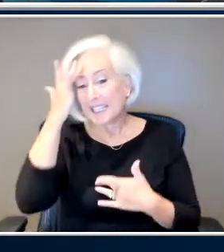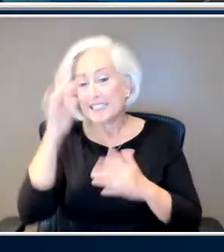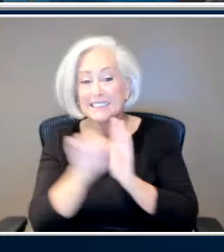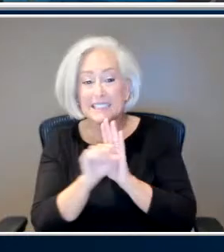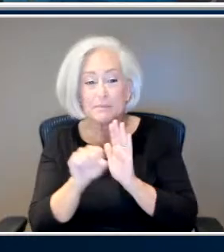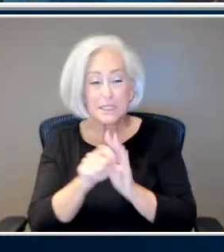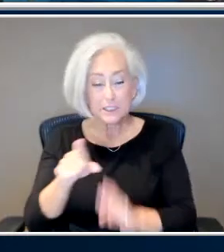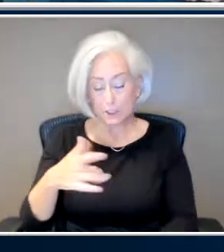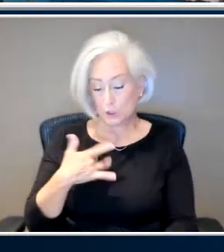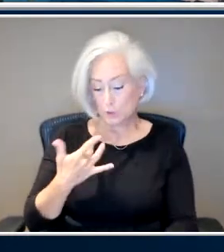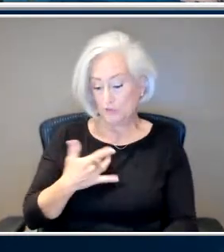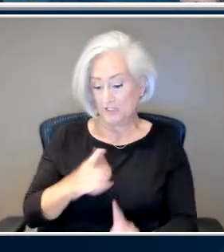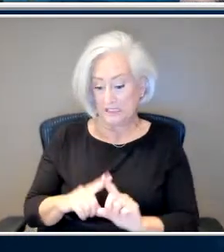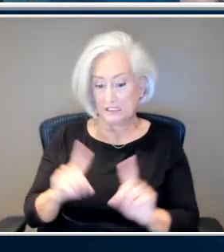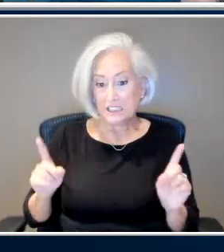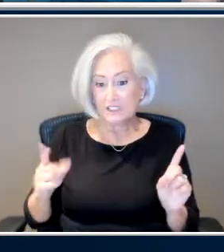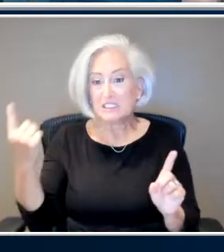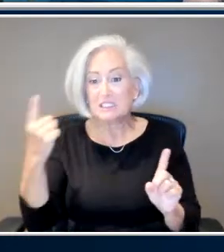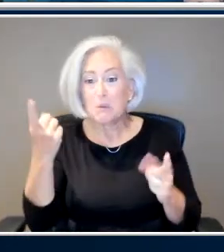any different?